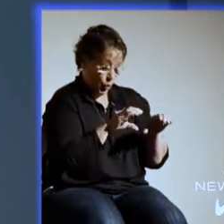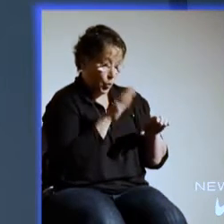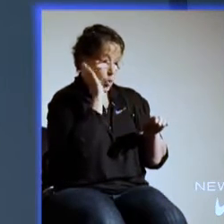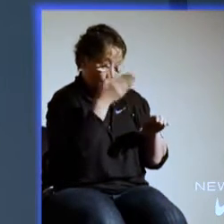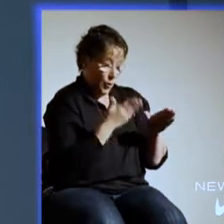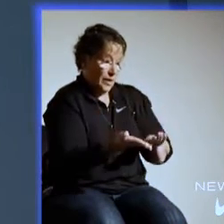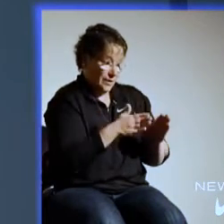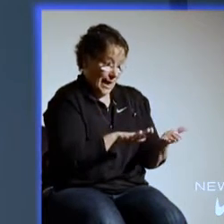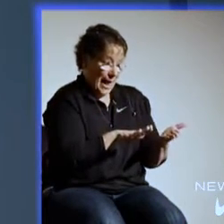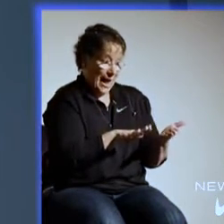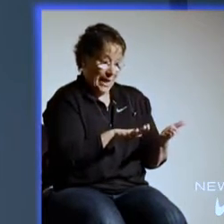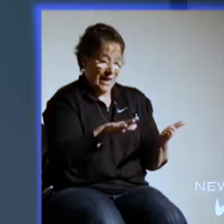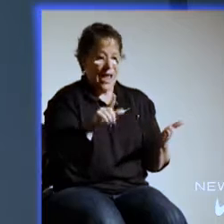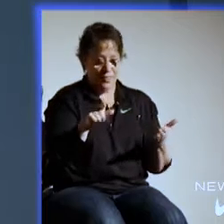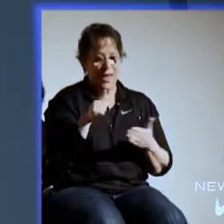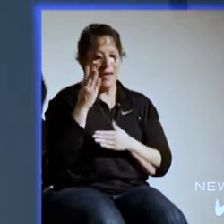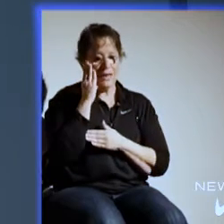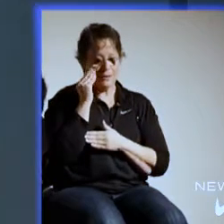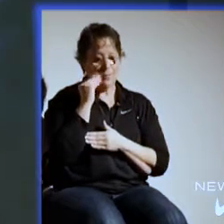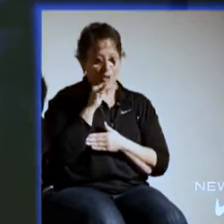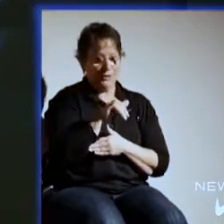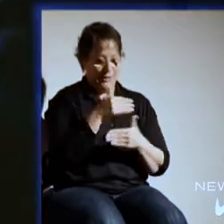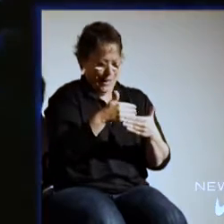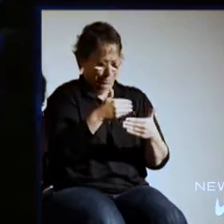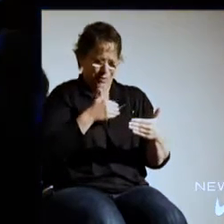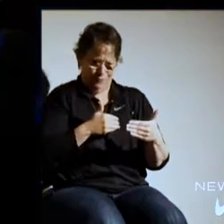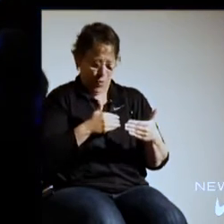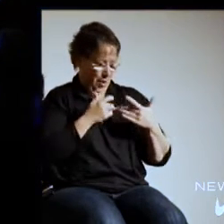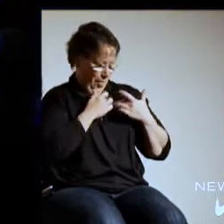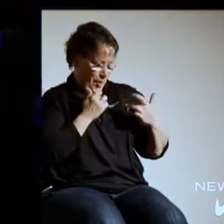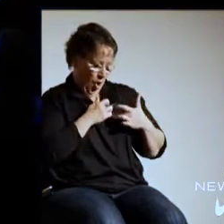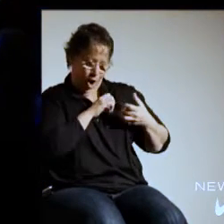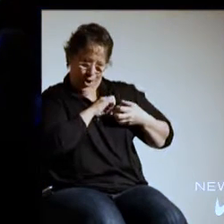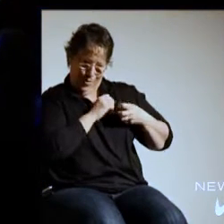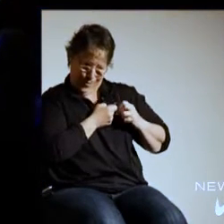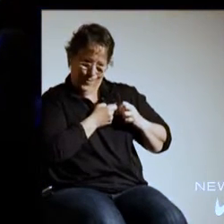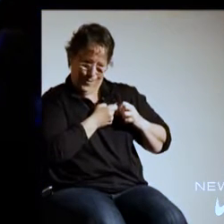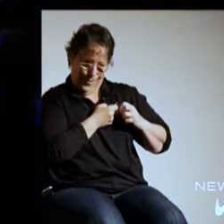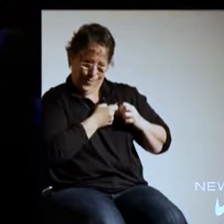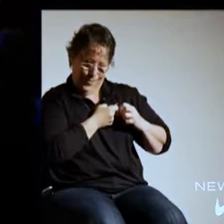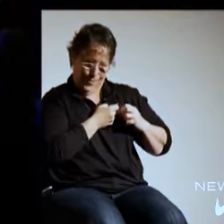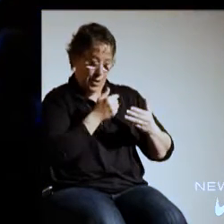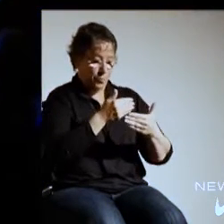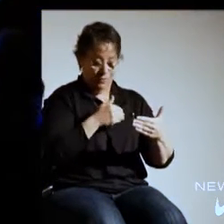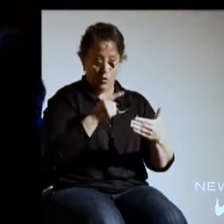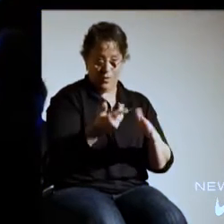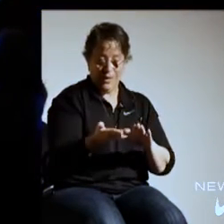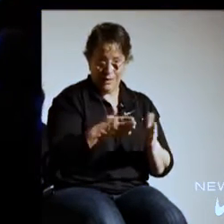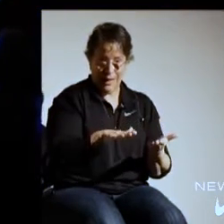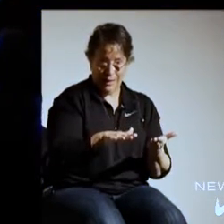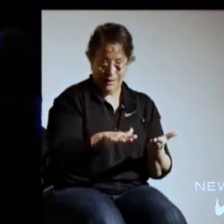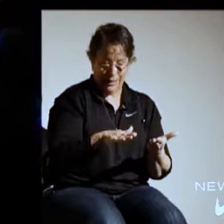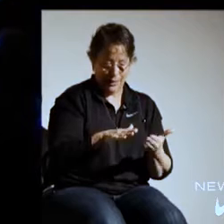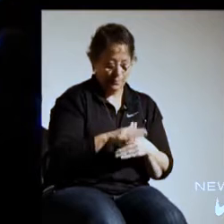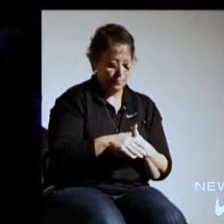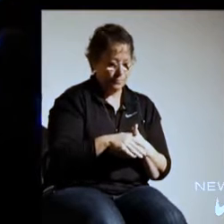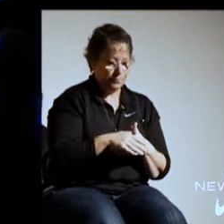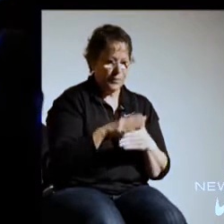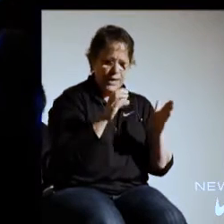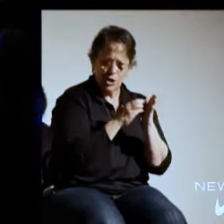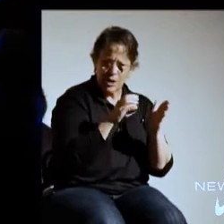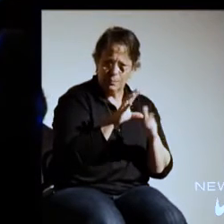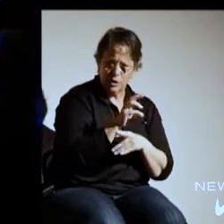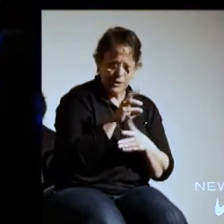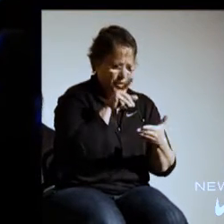of death before they even died. In Genesis 5, we're introduced to Noah and his family. In chapter 6, we read